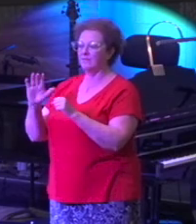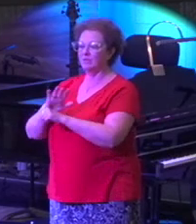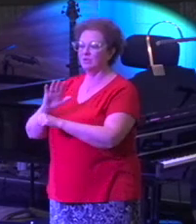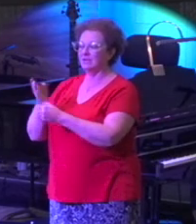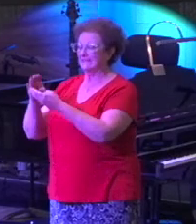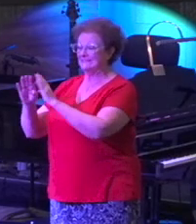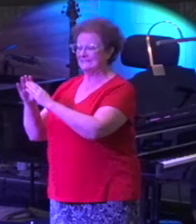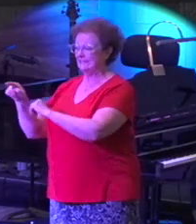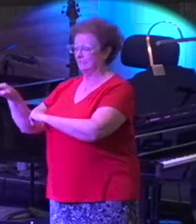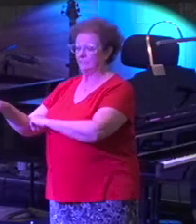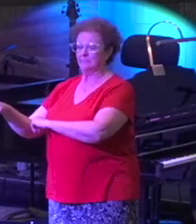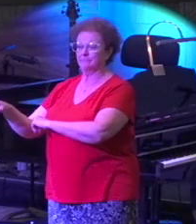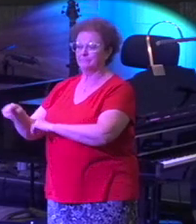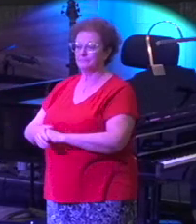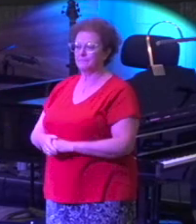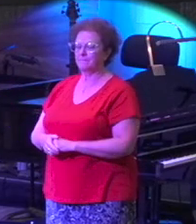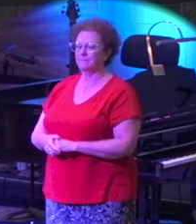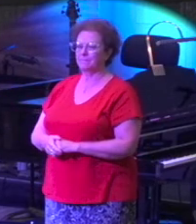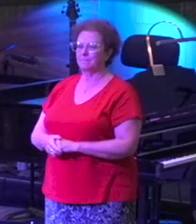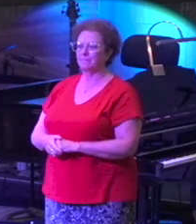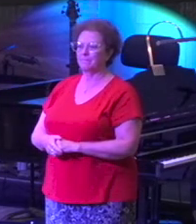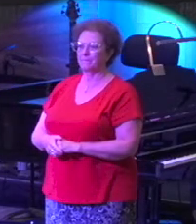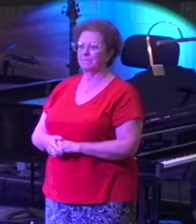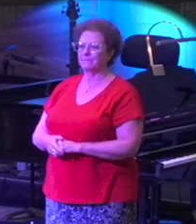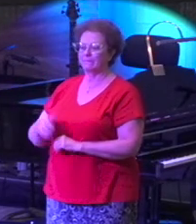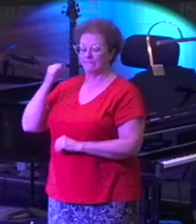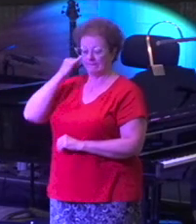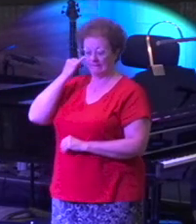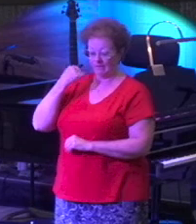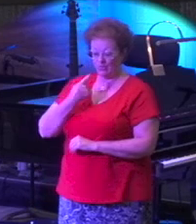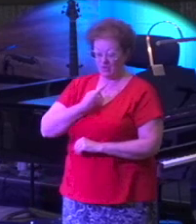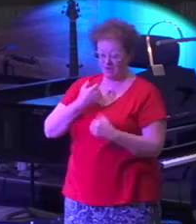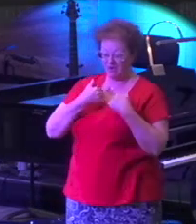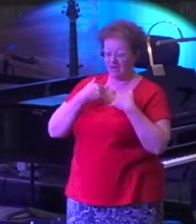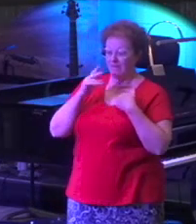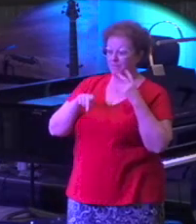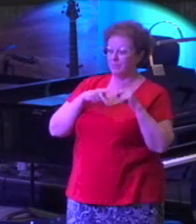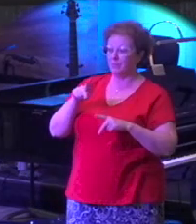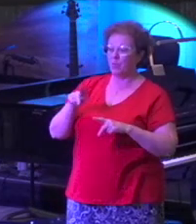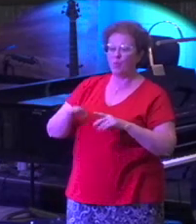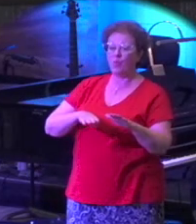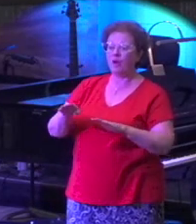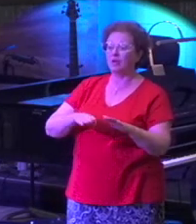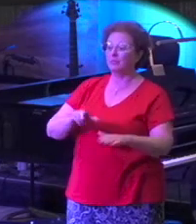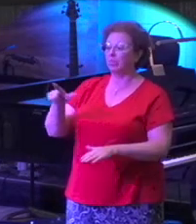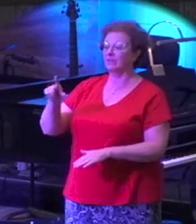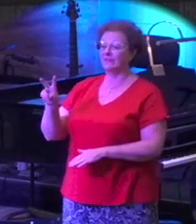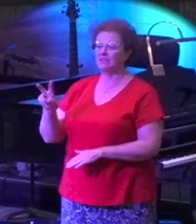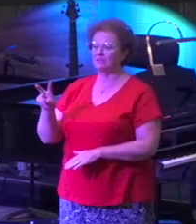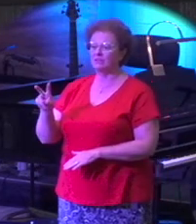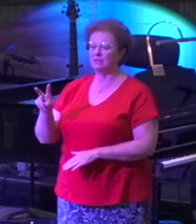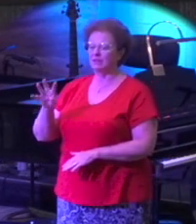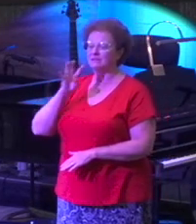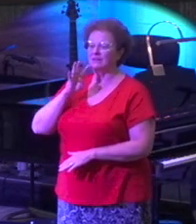civilization. Could you imagine if we had people walking around this great city